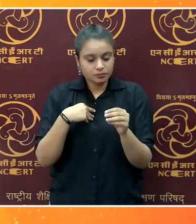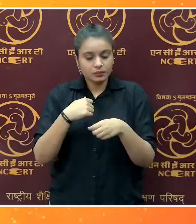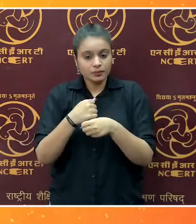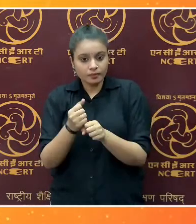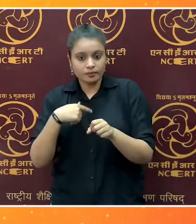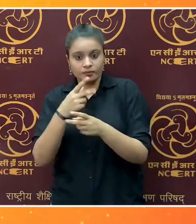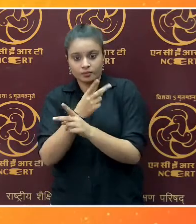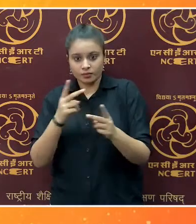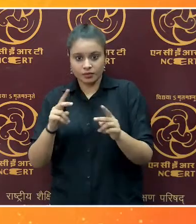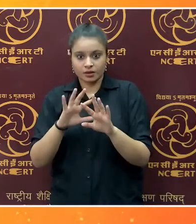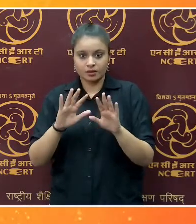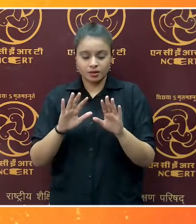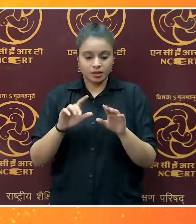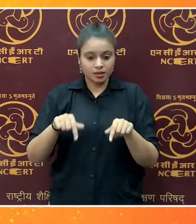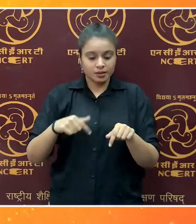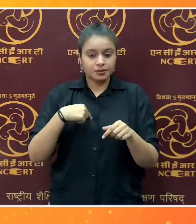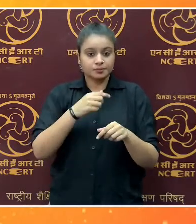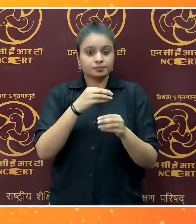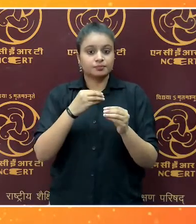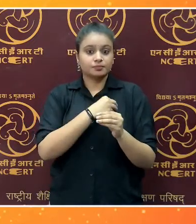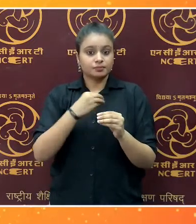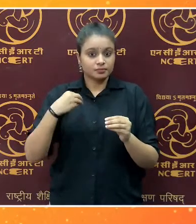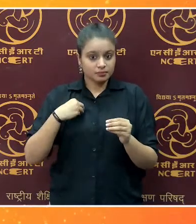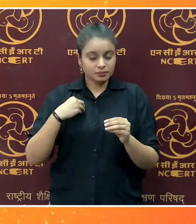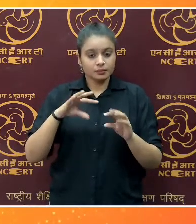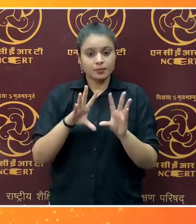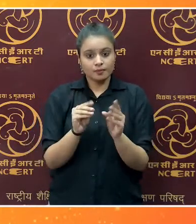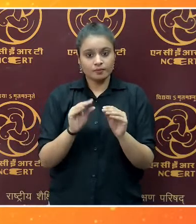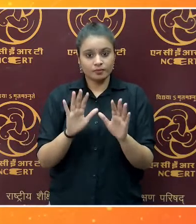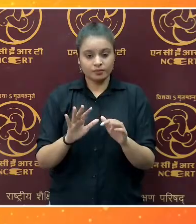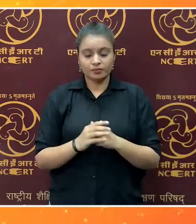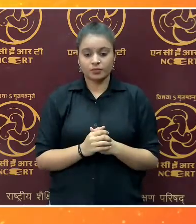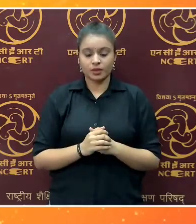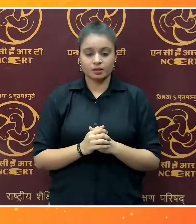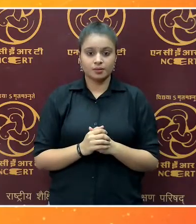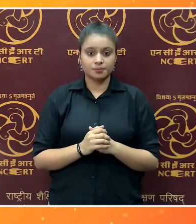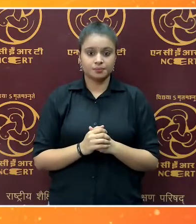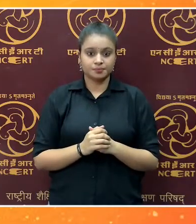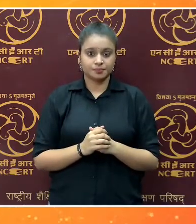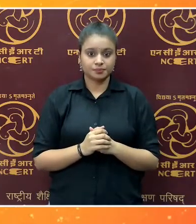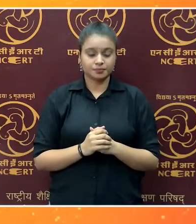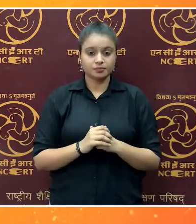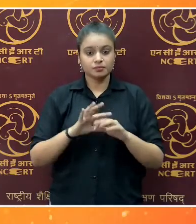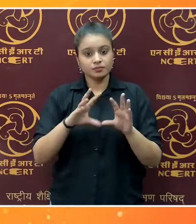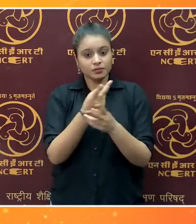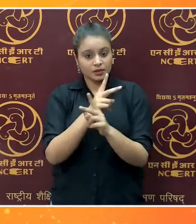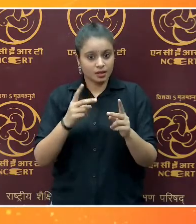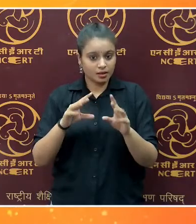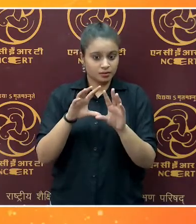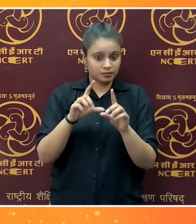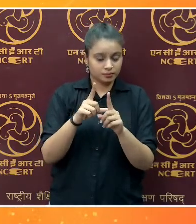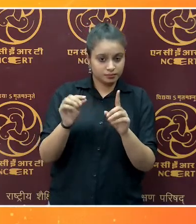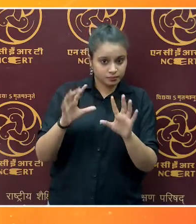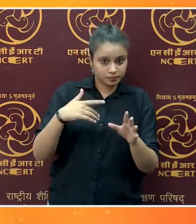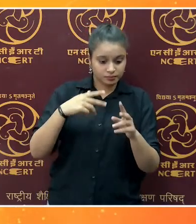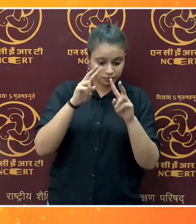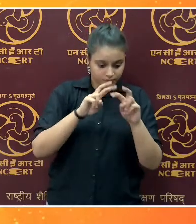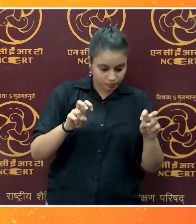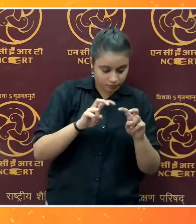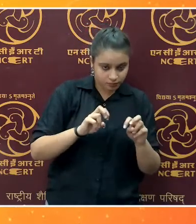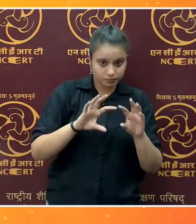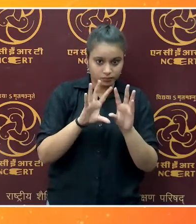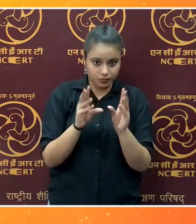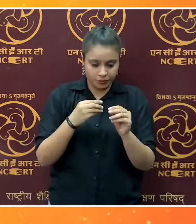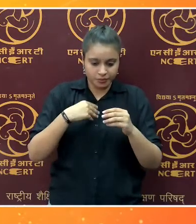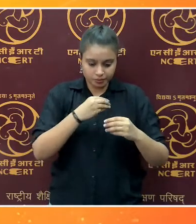fictional character, Dr. Dolittle. So the world of surgery owes a lot to John Hunter. He figured out how